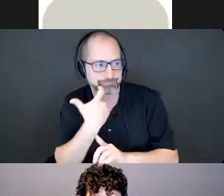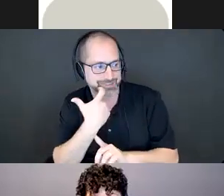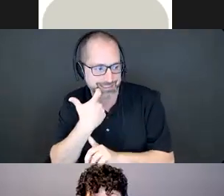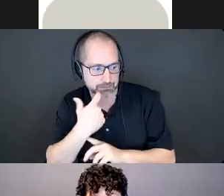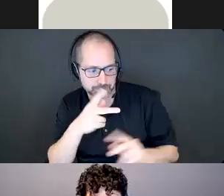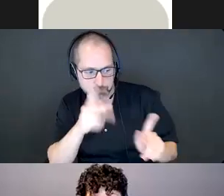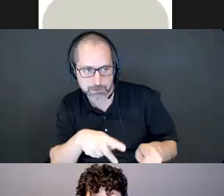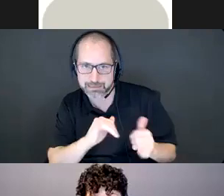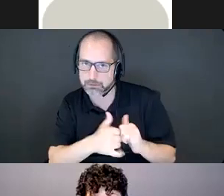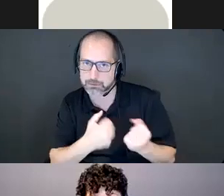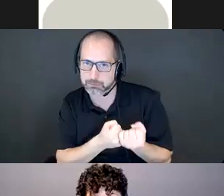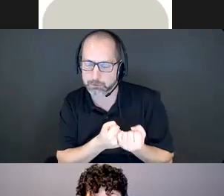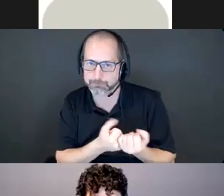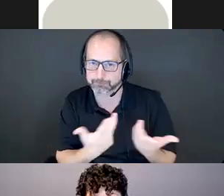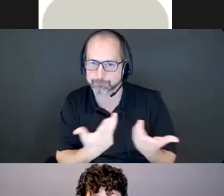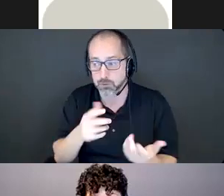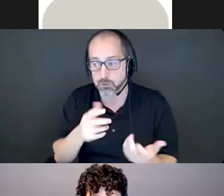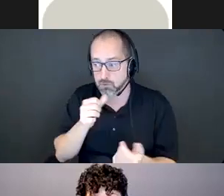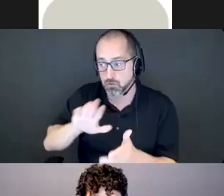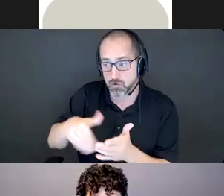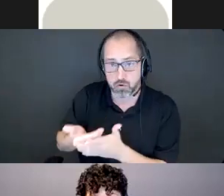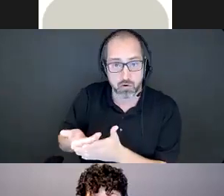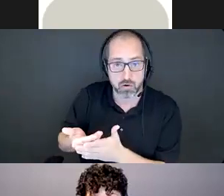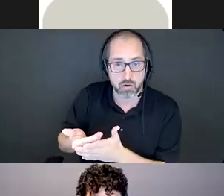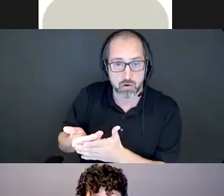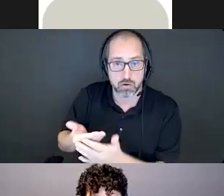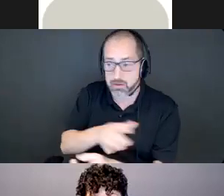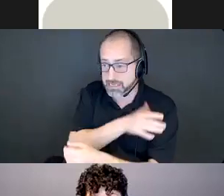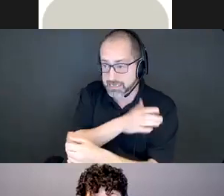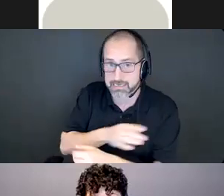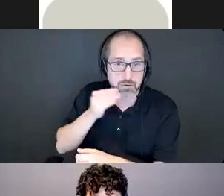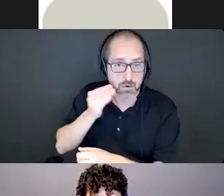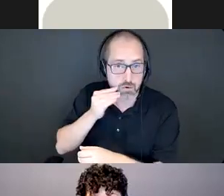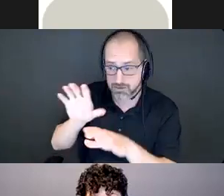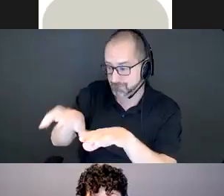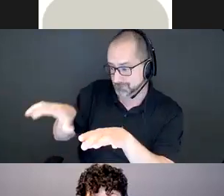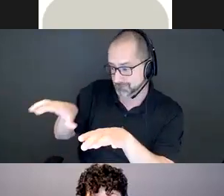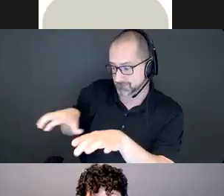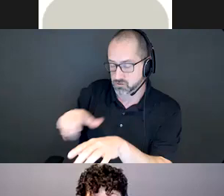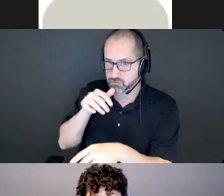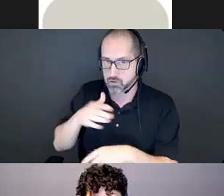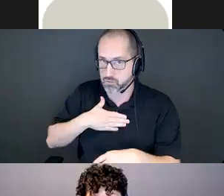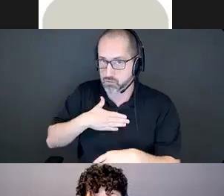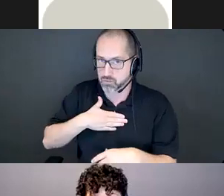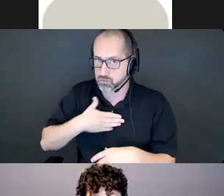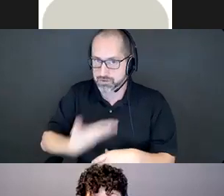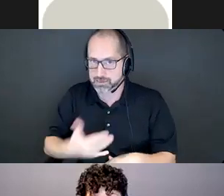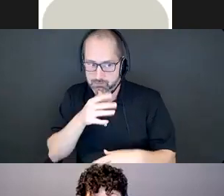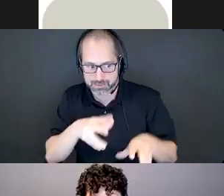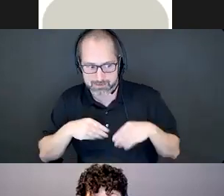to or are willing to accept an older adult where there's a substance use issue.